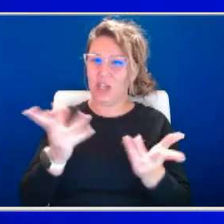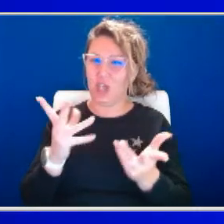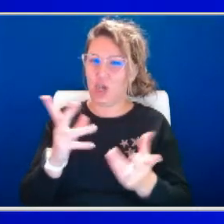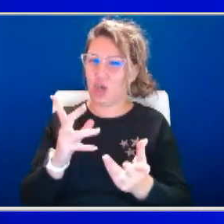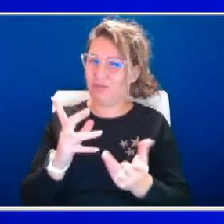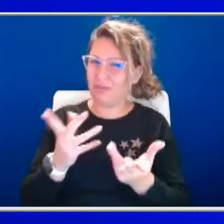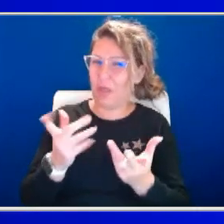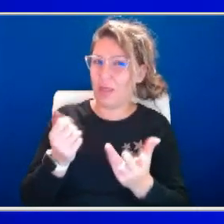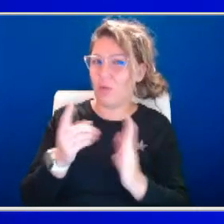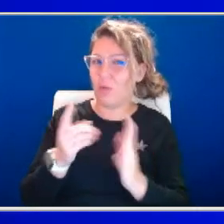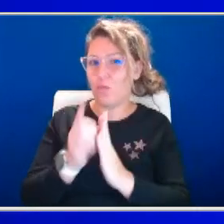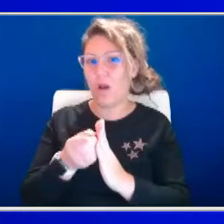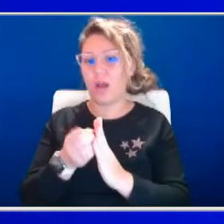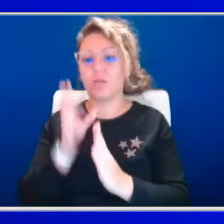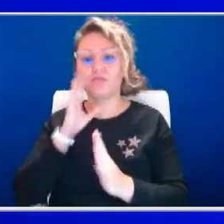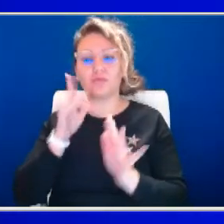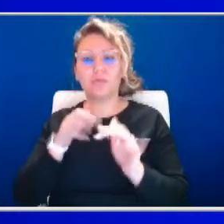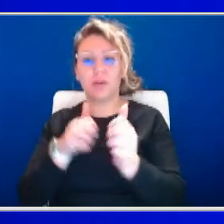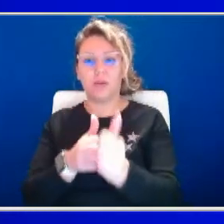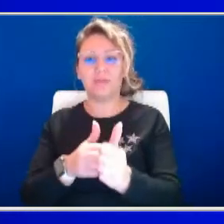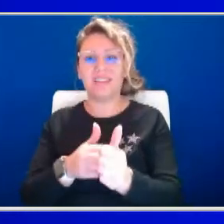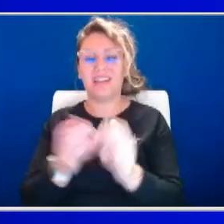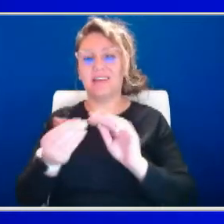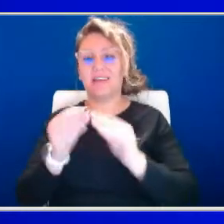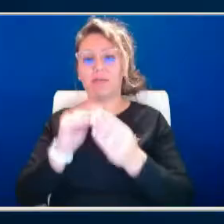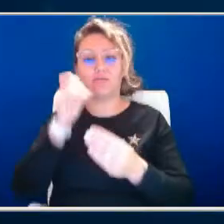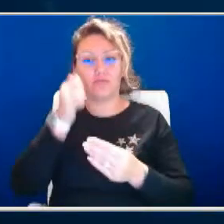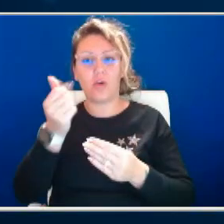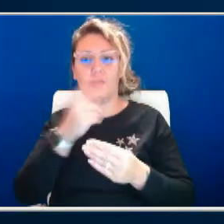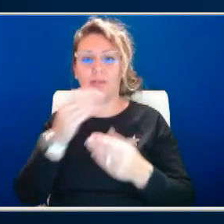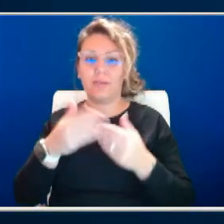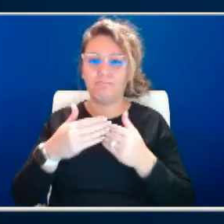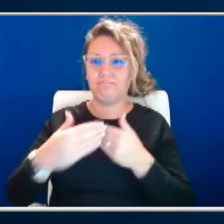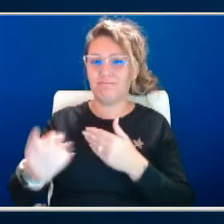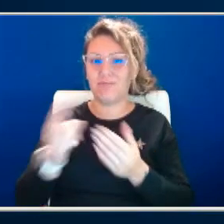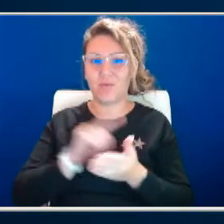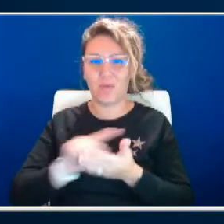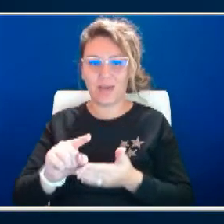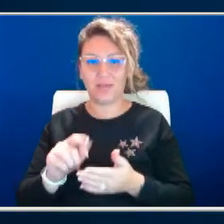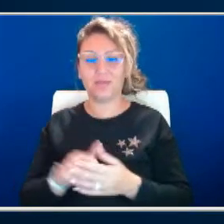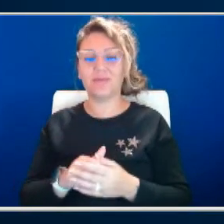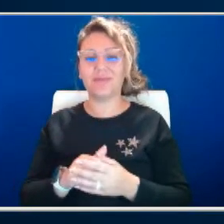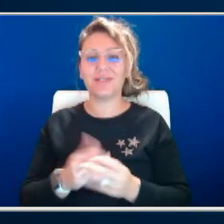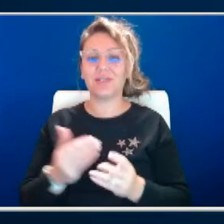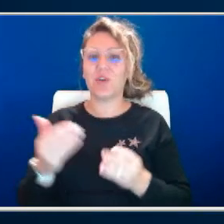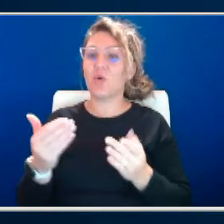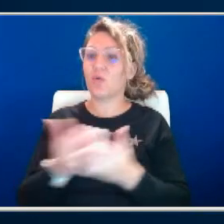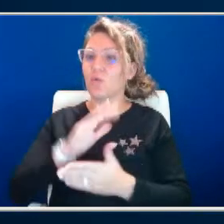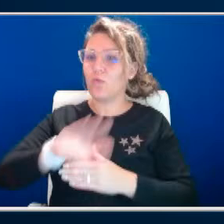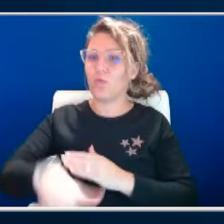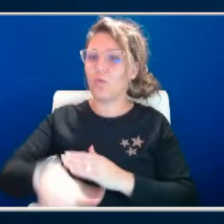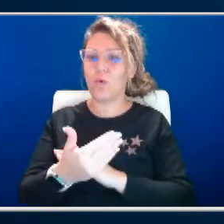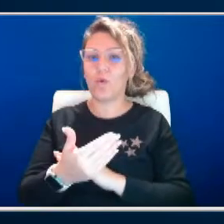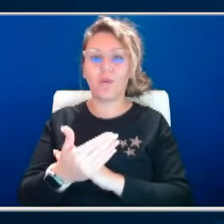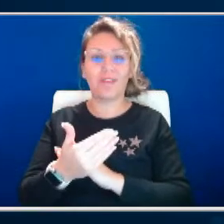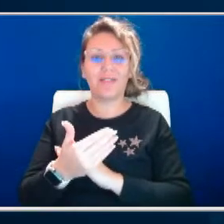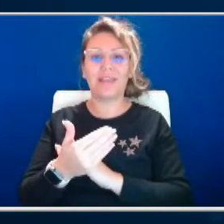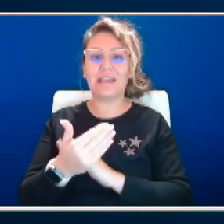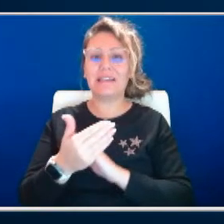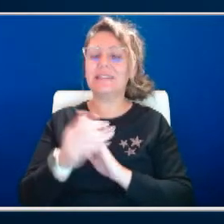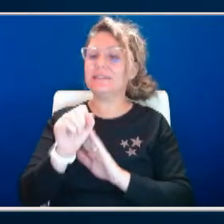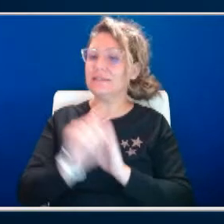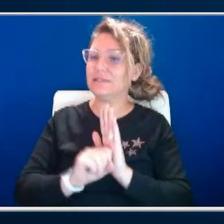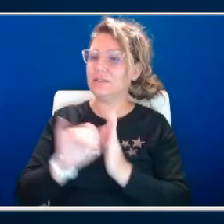better, more up-to-date numbers tomorrow and the rest of the week as well. So. All right. Well, new overnight, the state of New York declared an emergency after finding